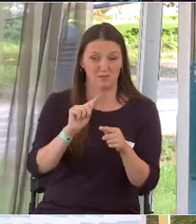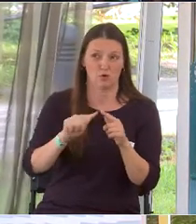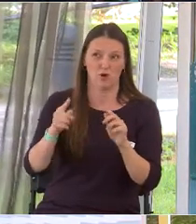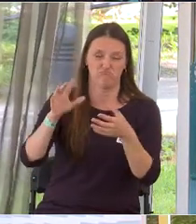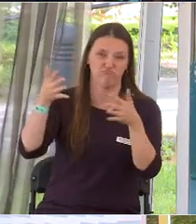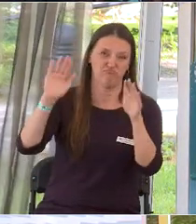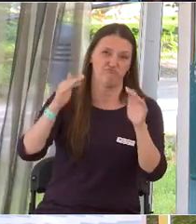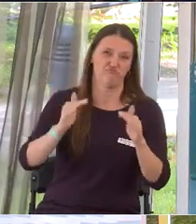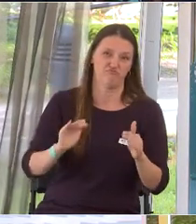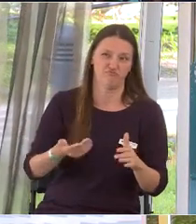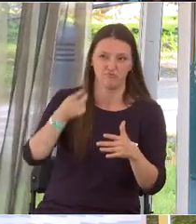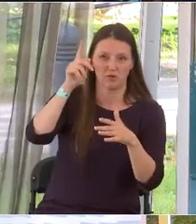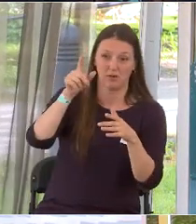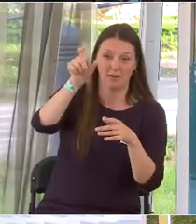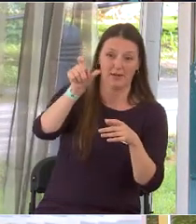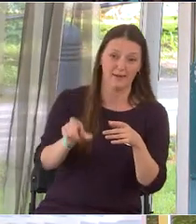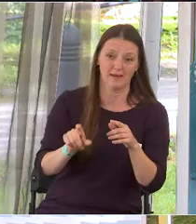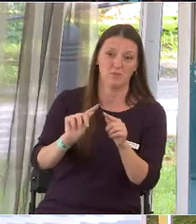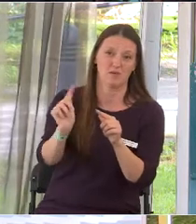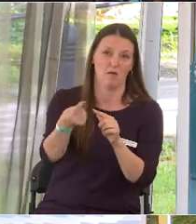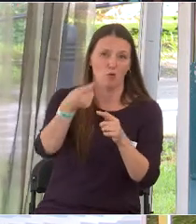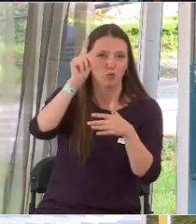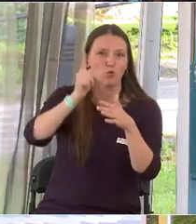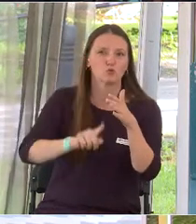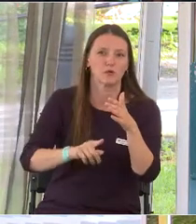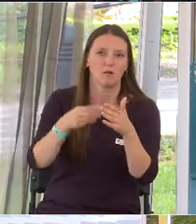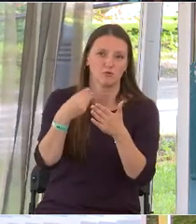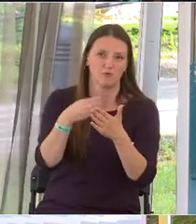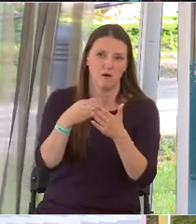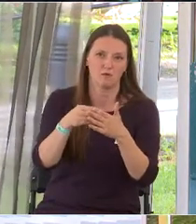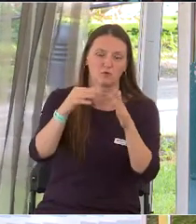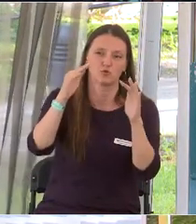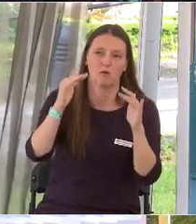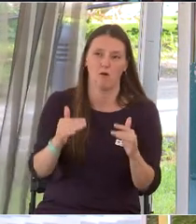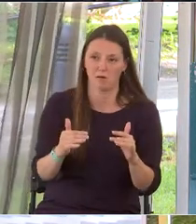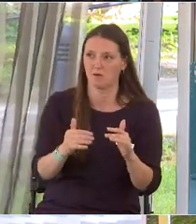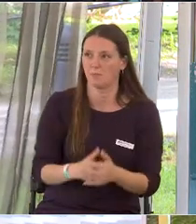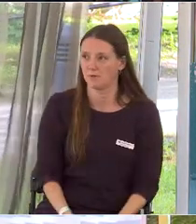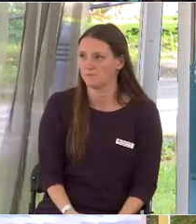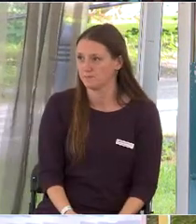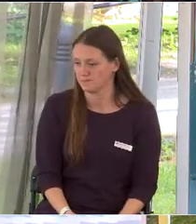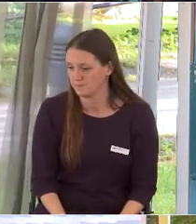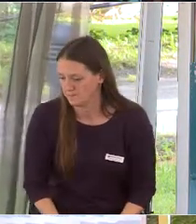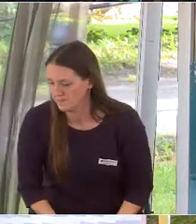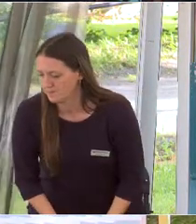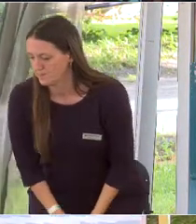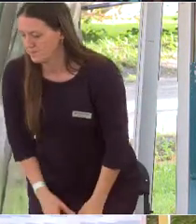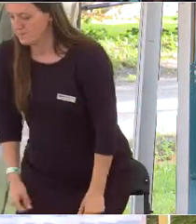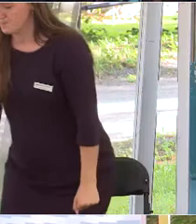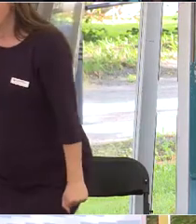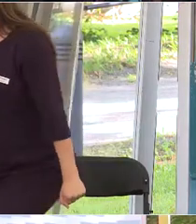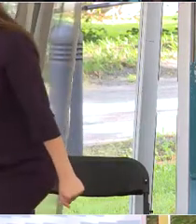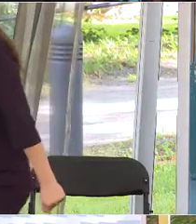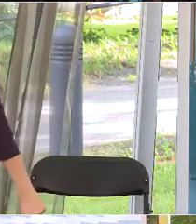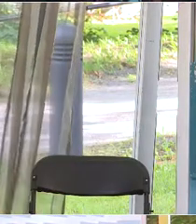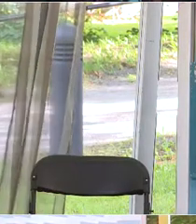to the person representing the organization, how they actually interact. So if you ask